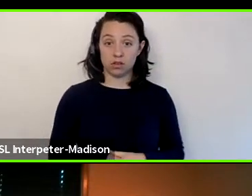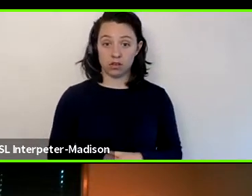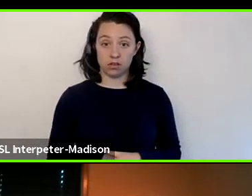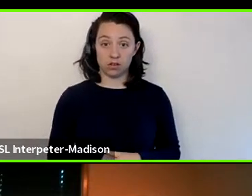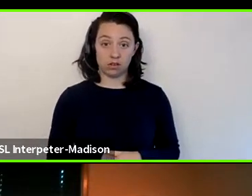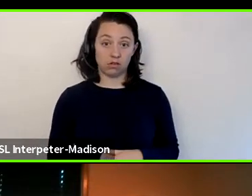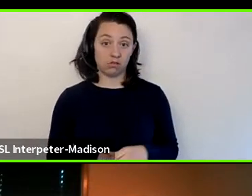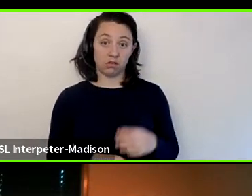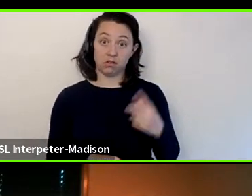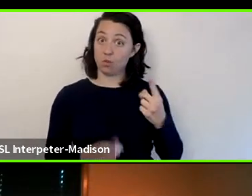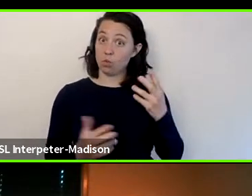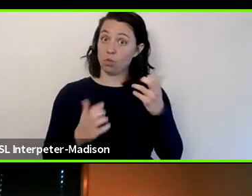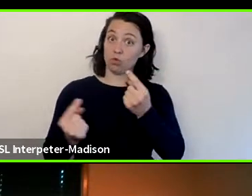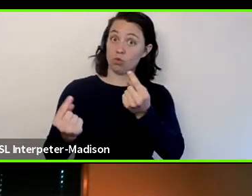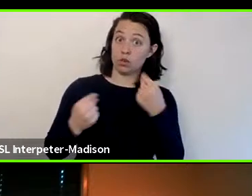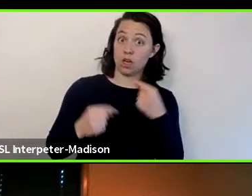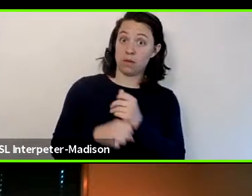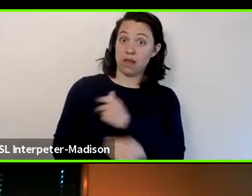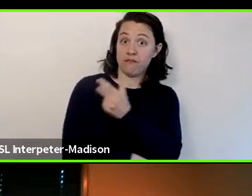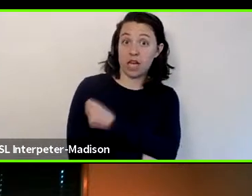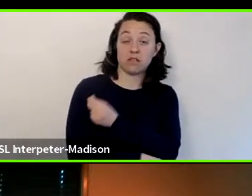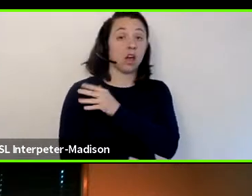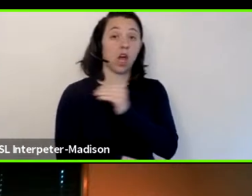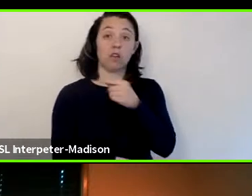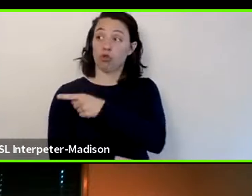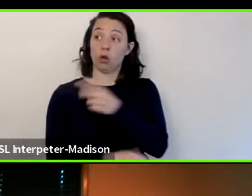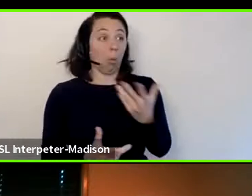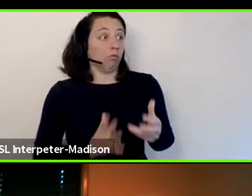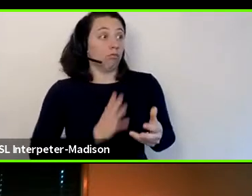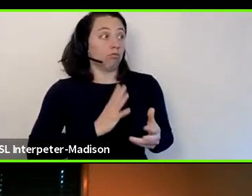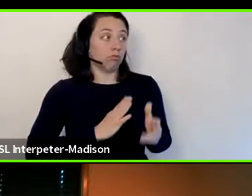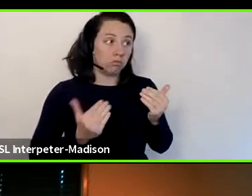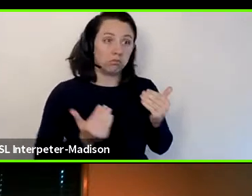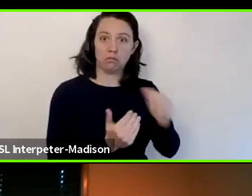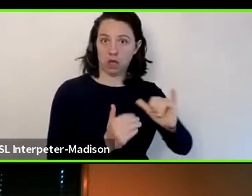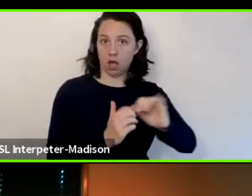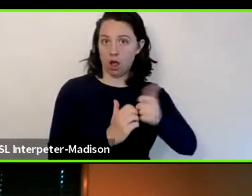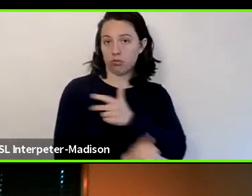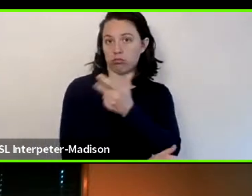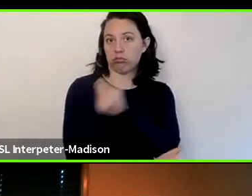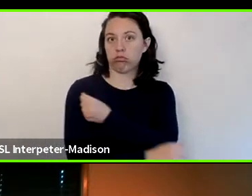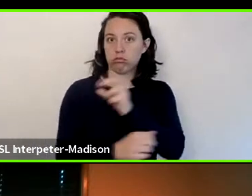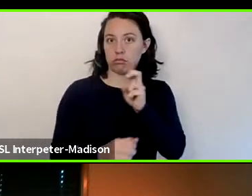get vaccinated? And she went and got that's how she got a vaccine. And so